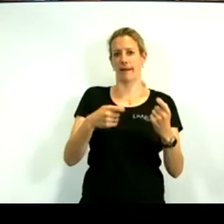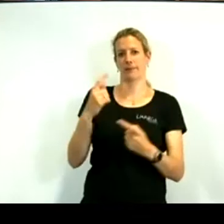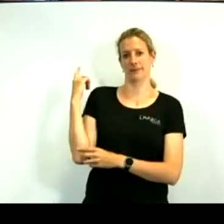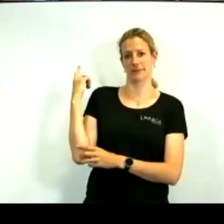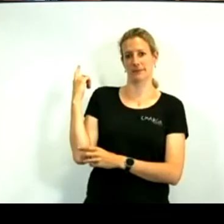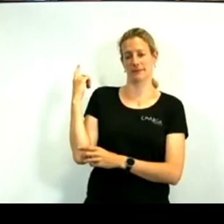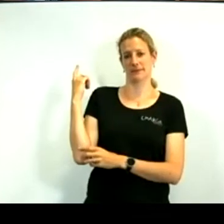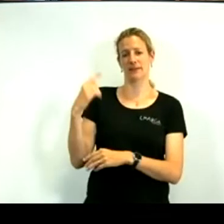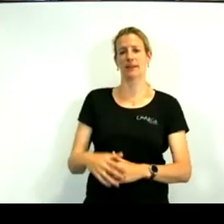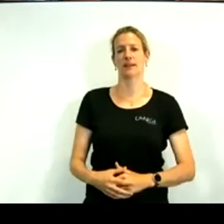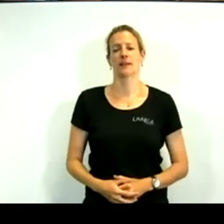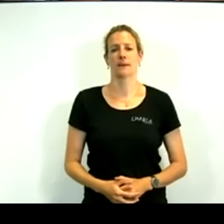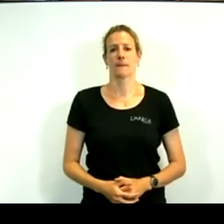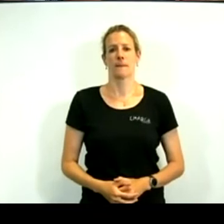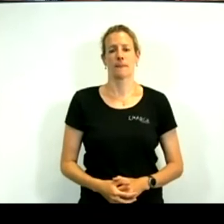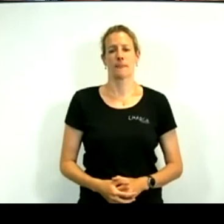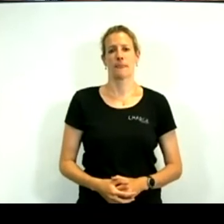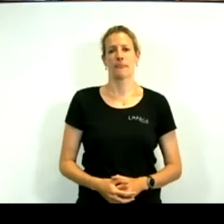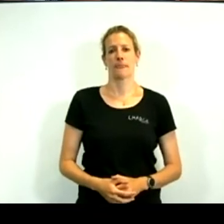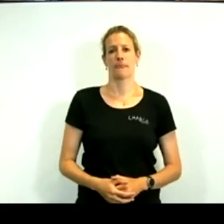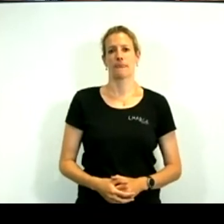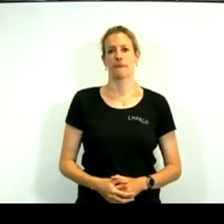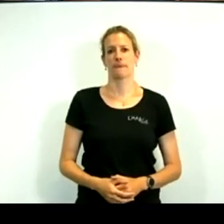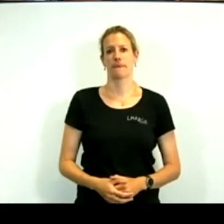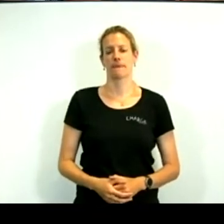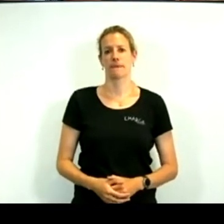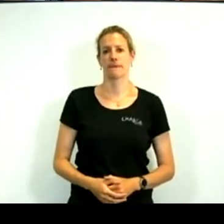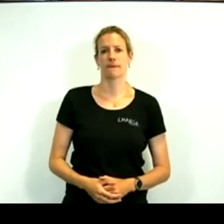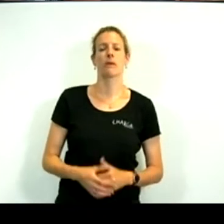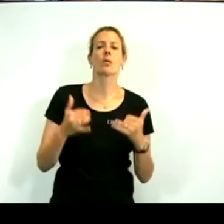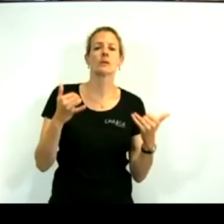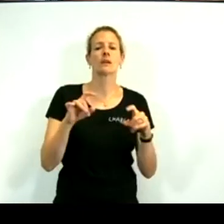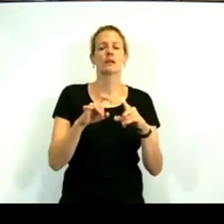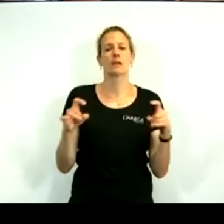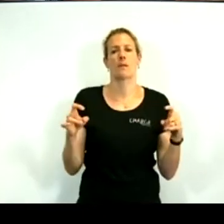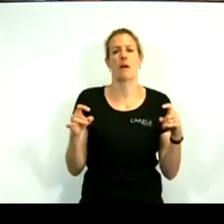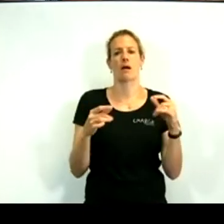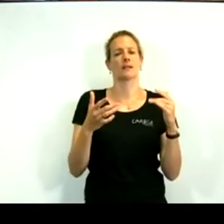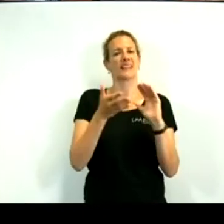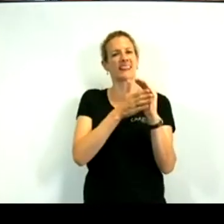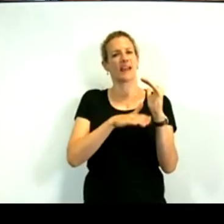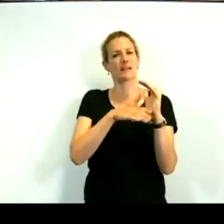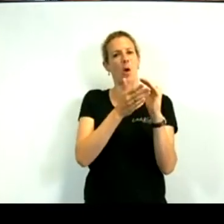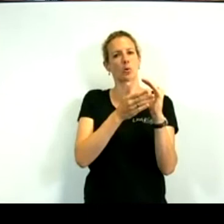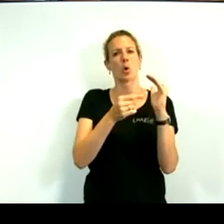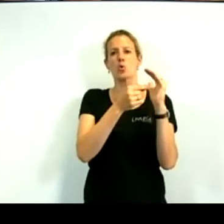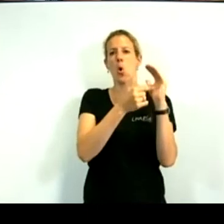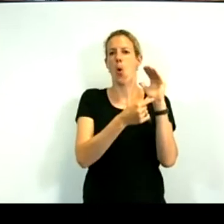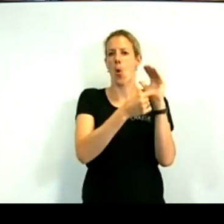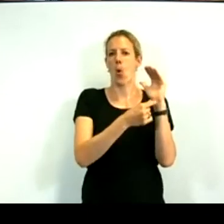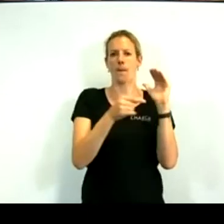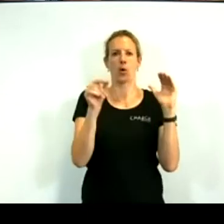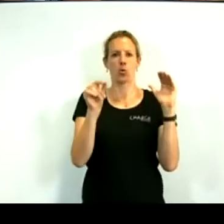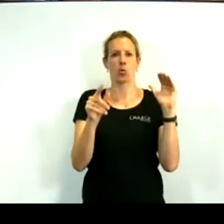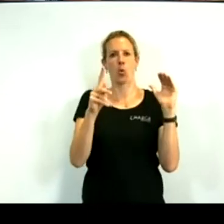to retinal coloboma. So the next slide. And here you see, if